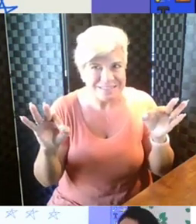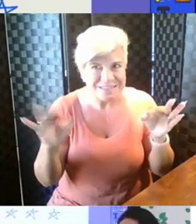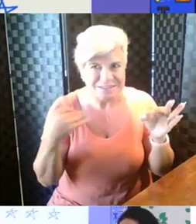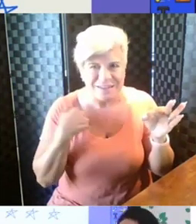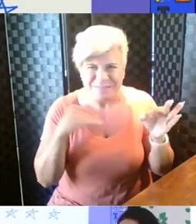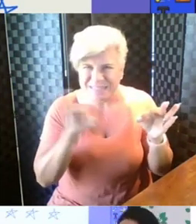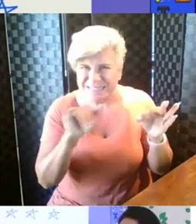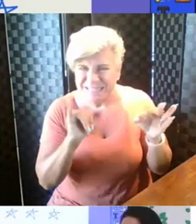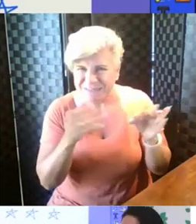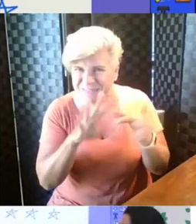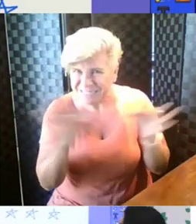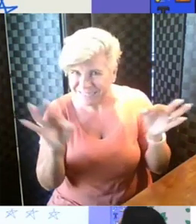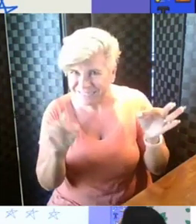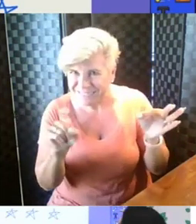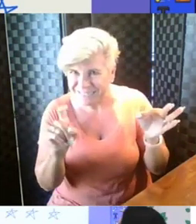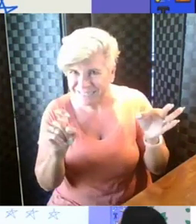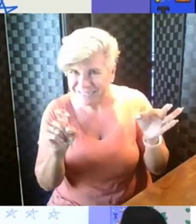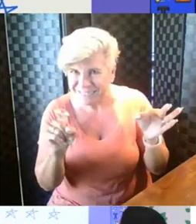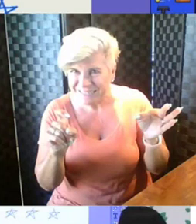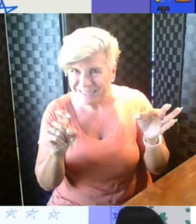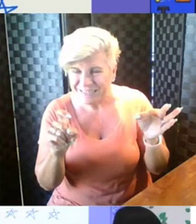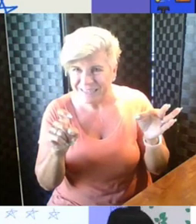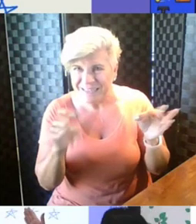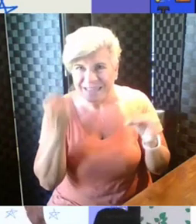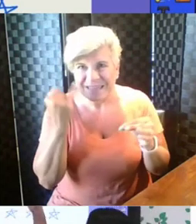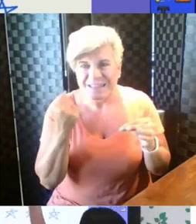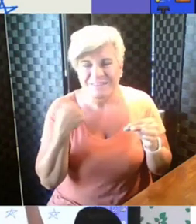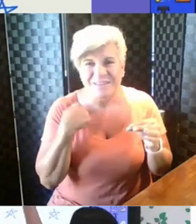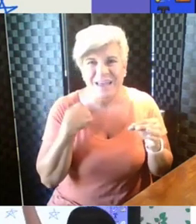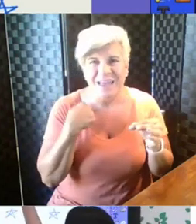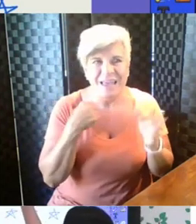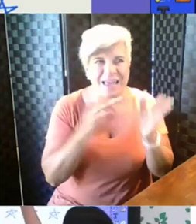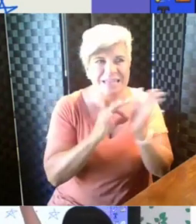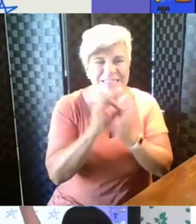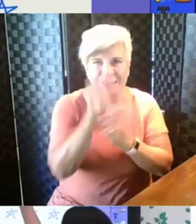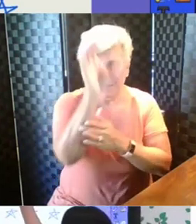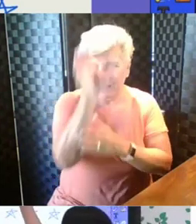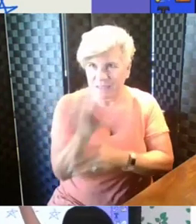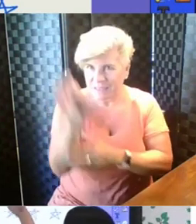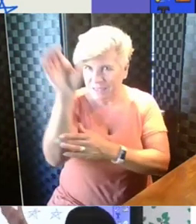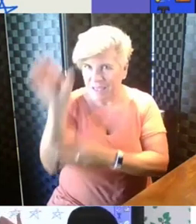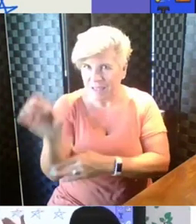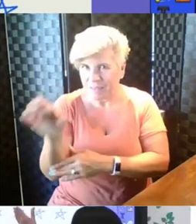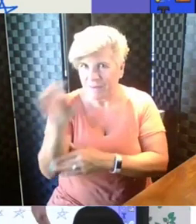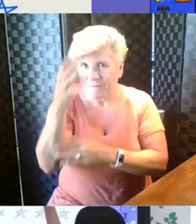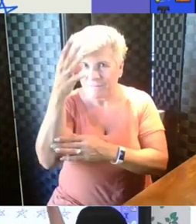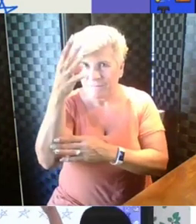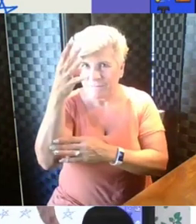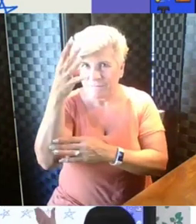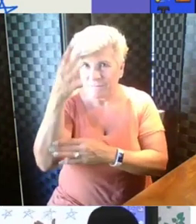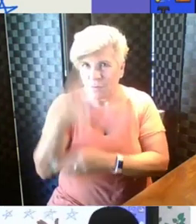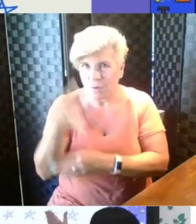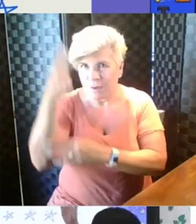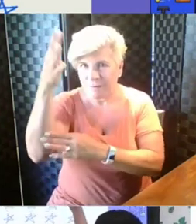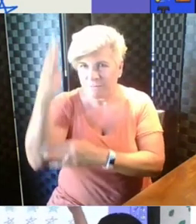up with the same thing? If I count my columns